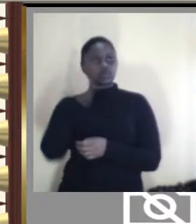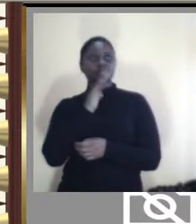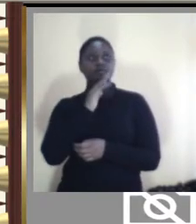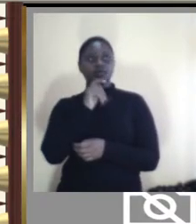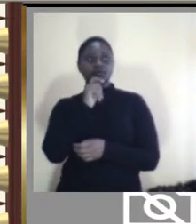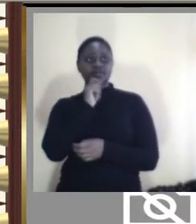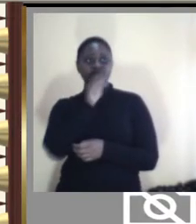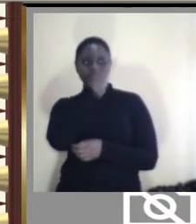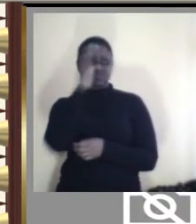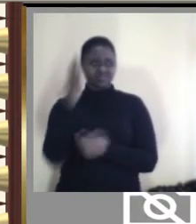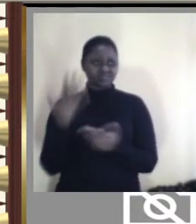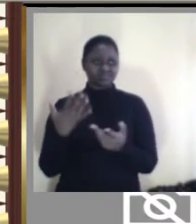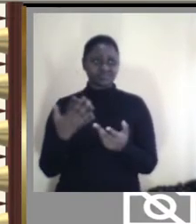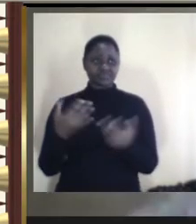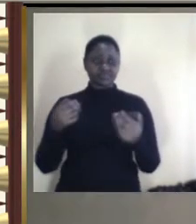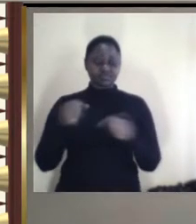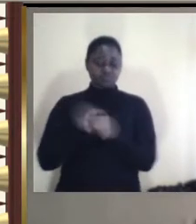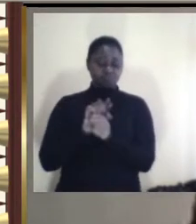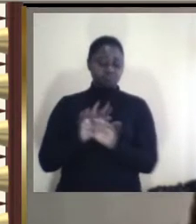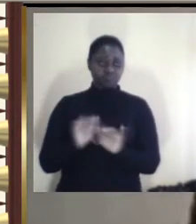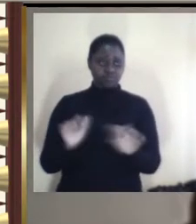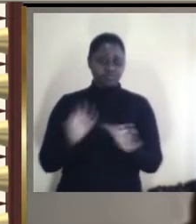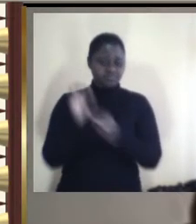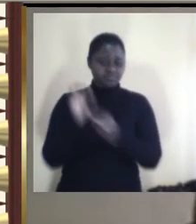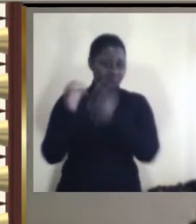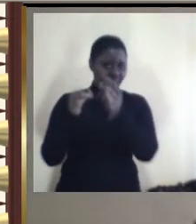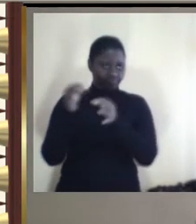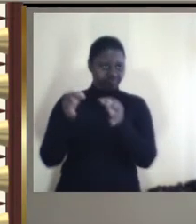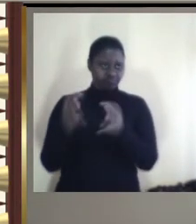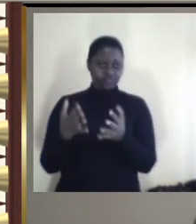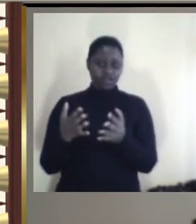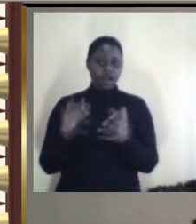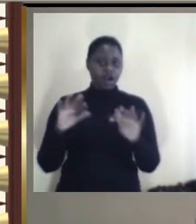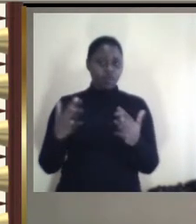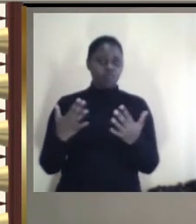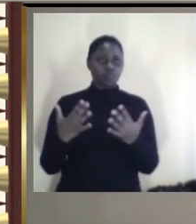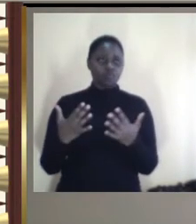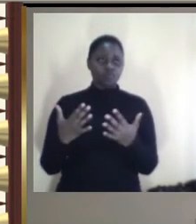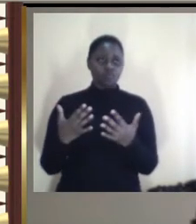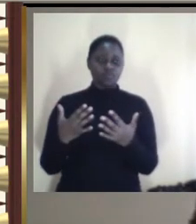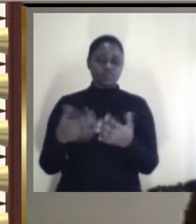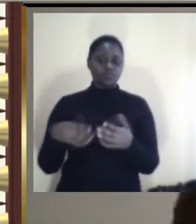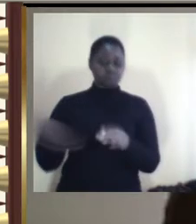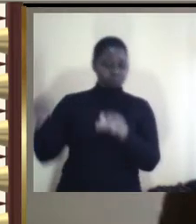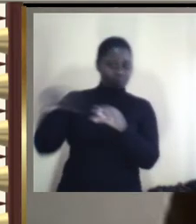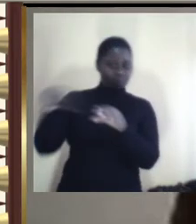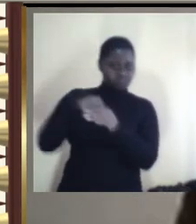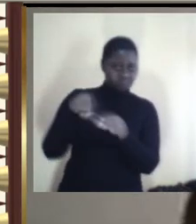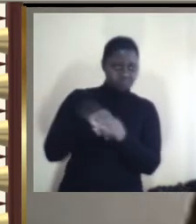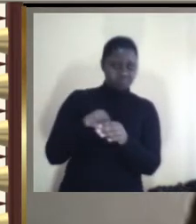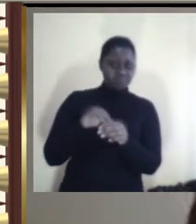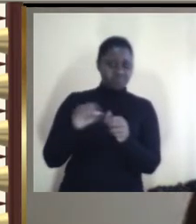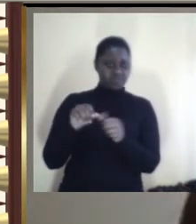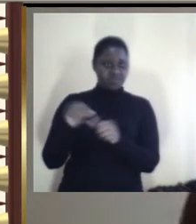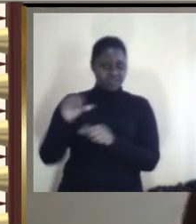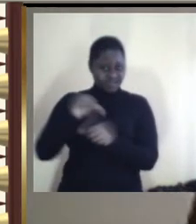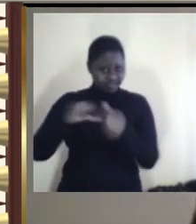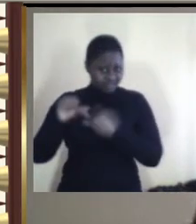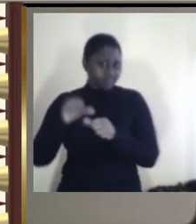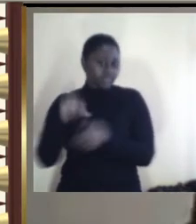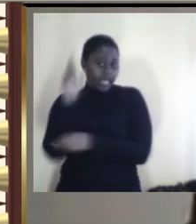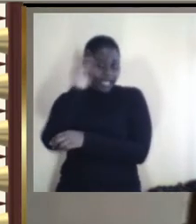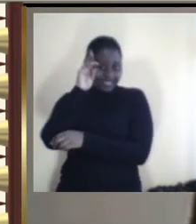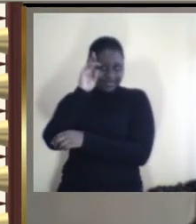The current COVID-19 pandemic has redefined how human race should interact and socialize is a stark